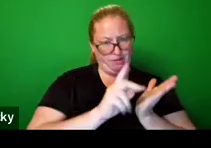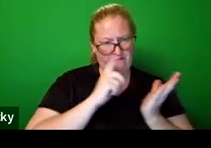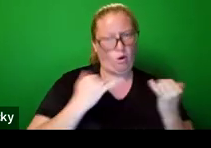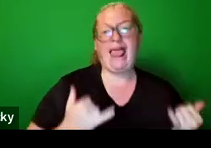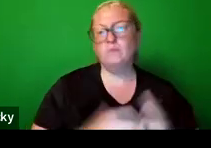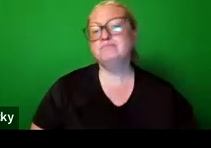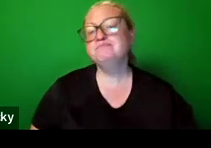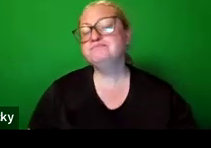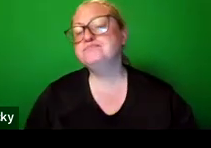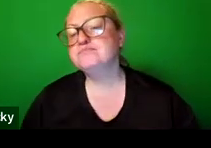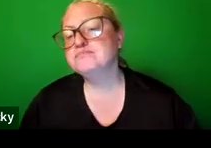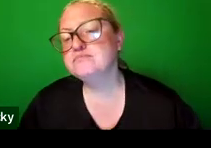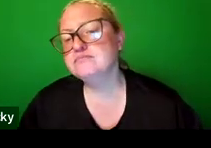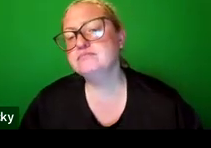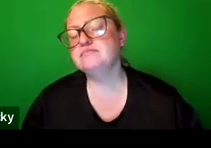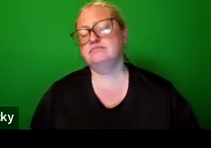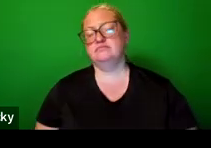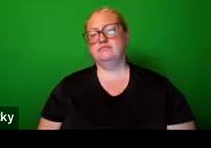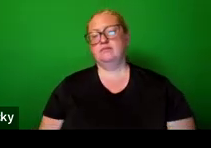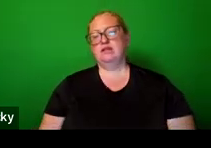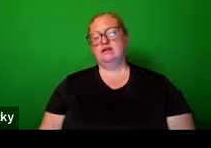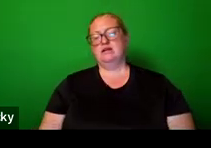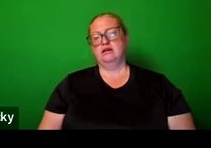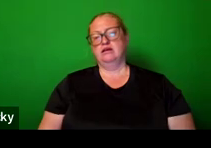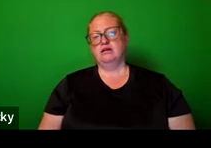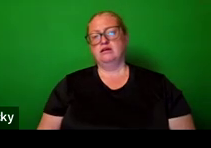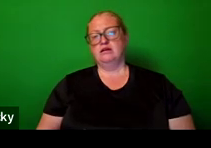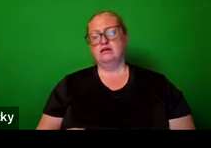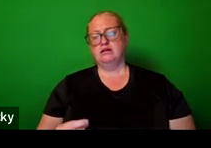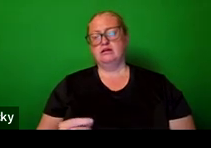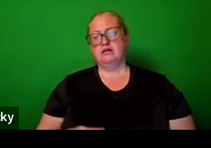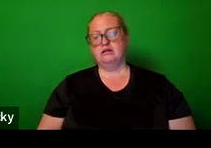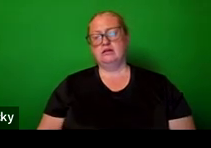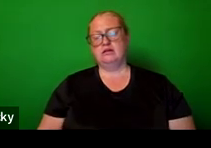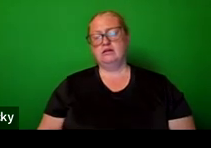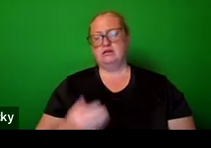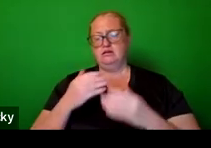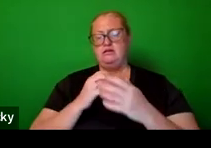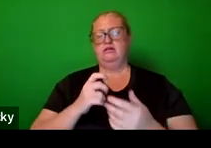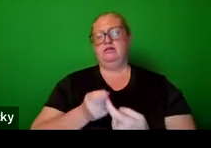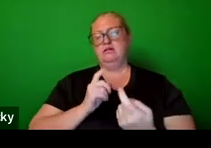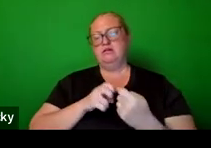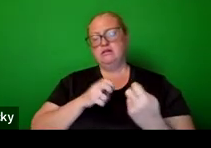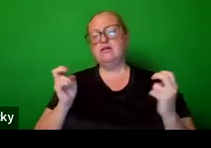So, I would just add that the I think the key here is that it is a proven